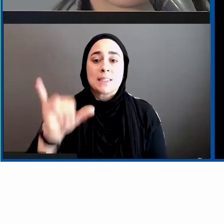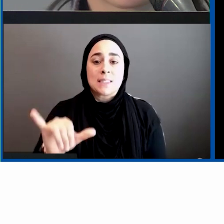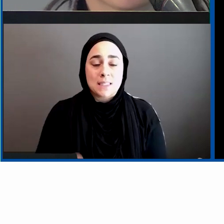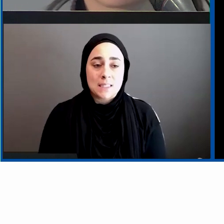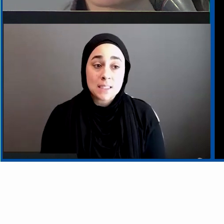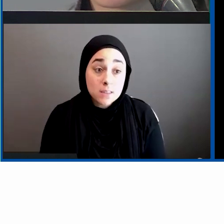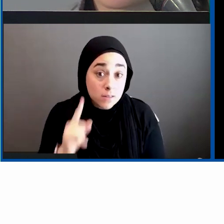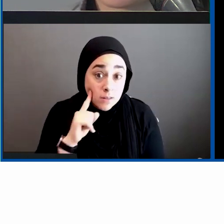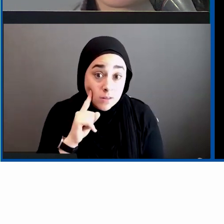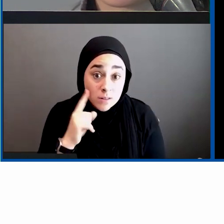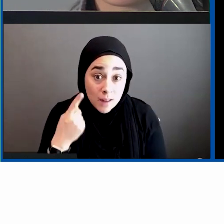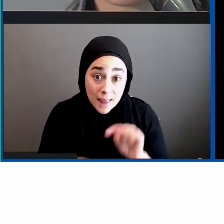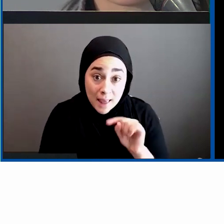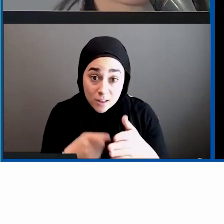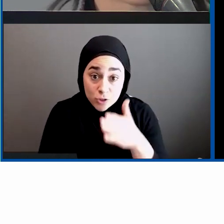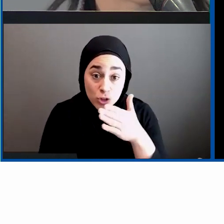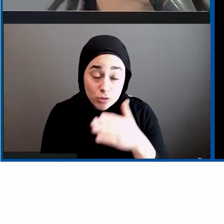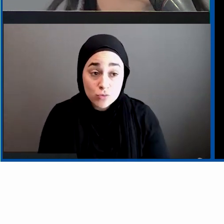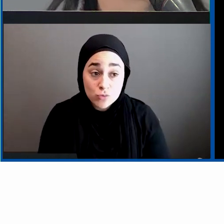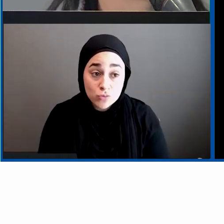I heard it can't be charged.